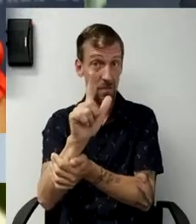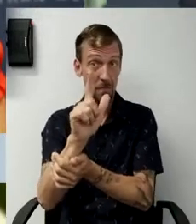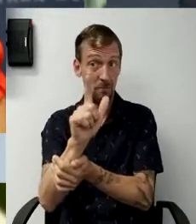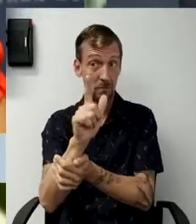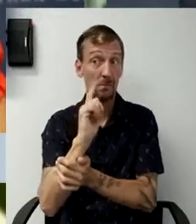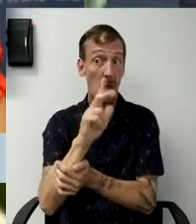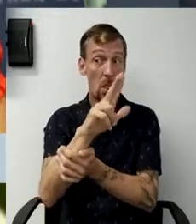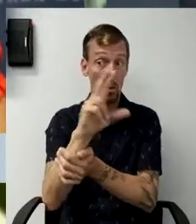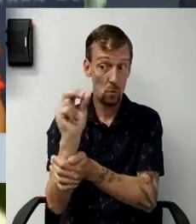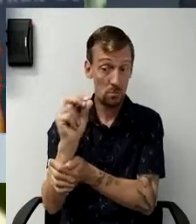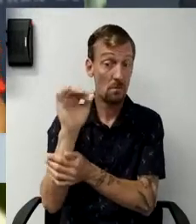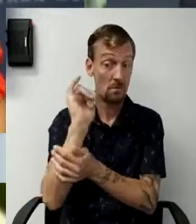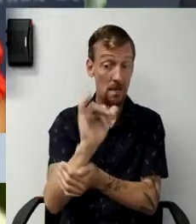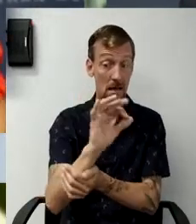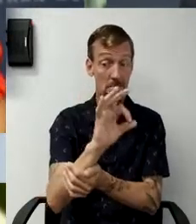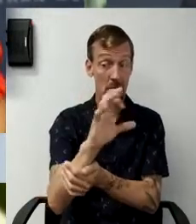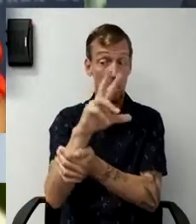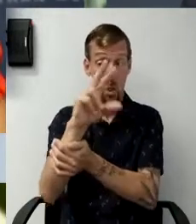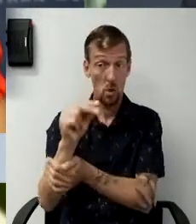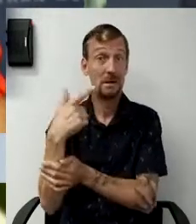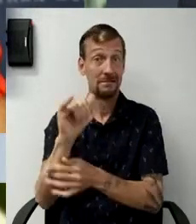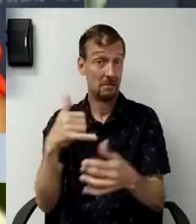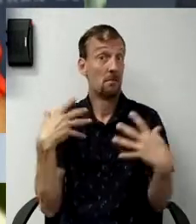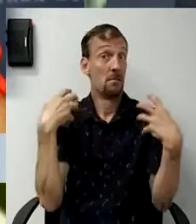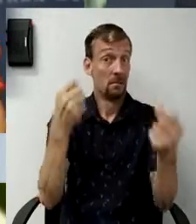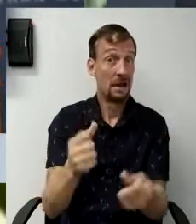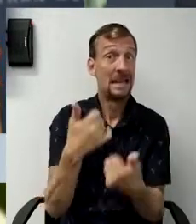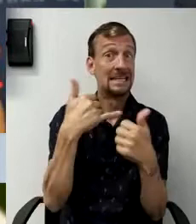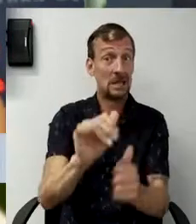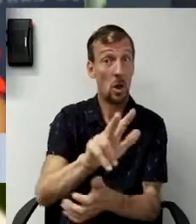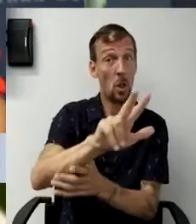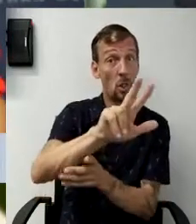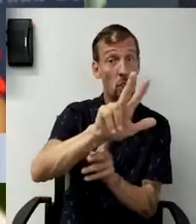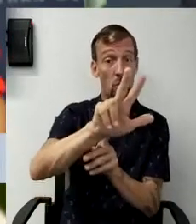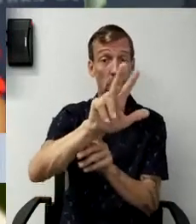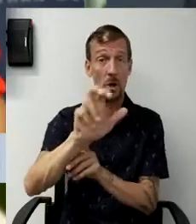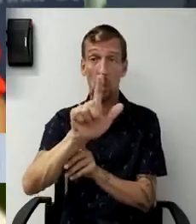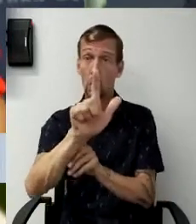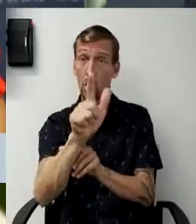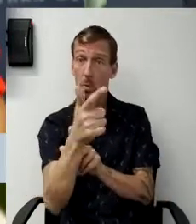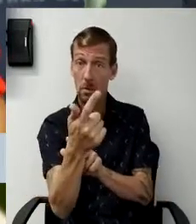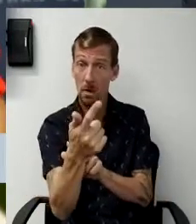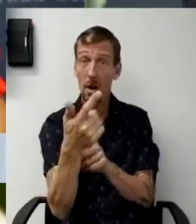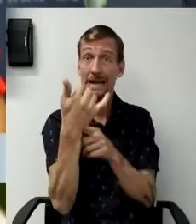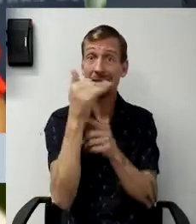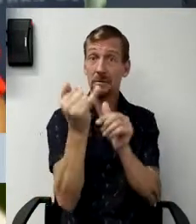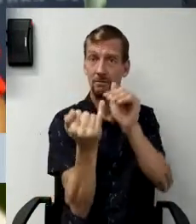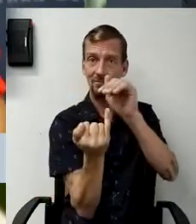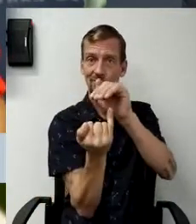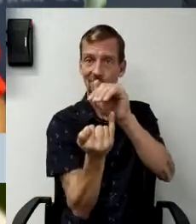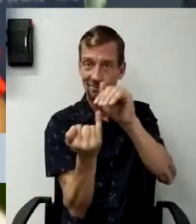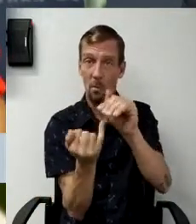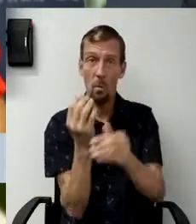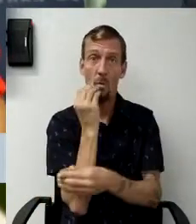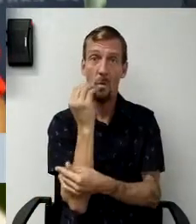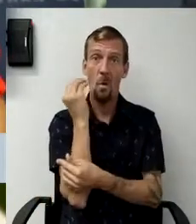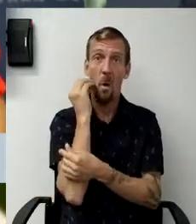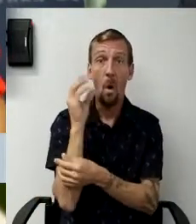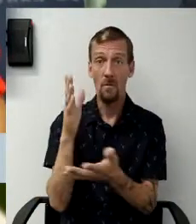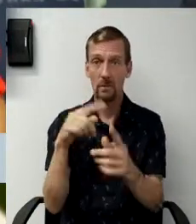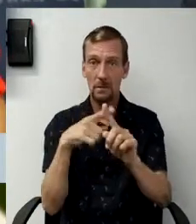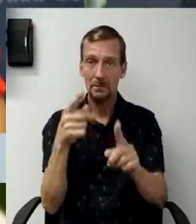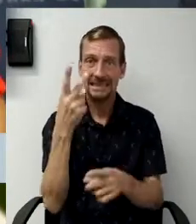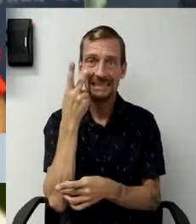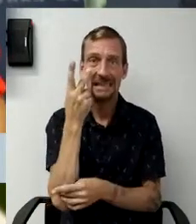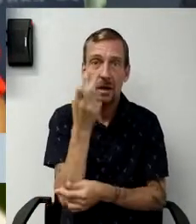11,643 fully recovered. There still are 321 people that are being quarantined right now, but we are seeing fewer